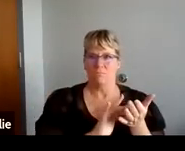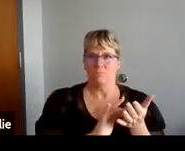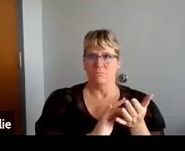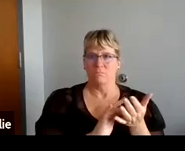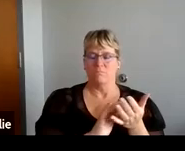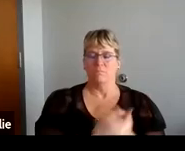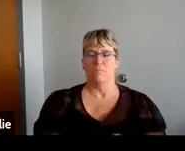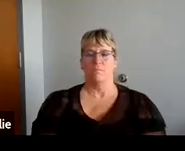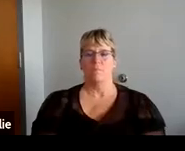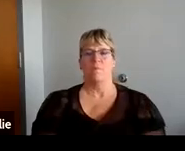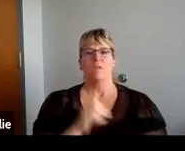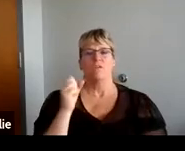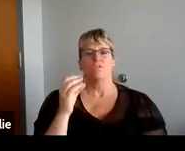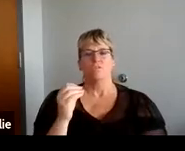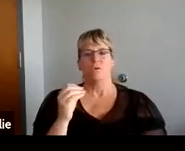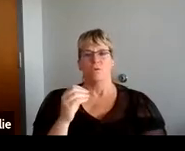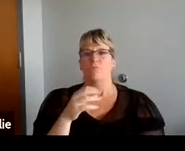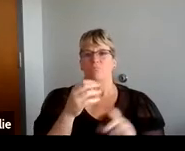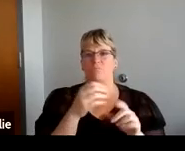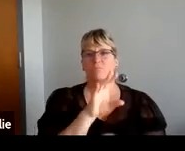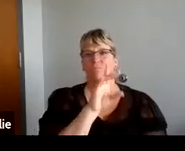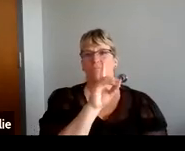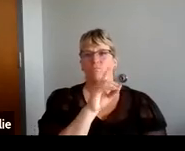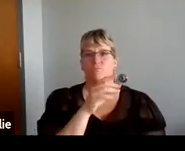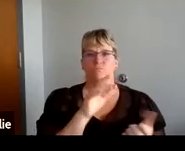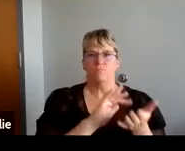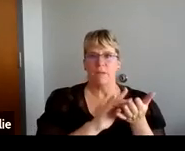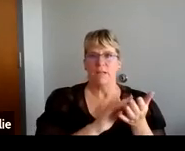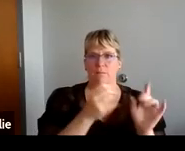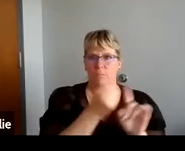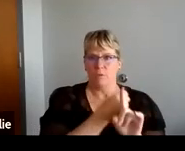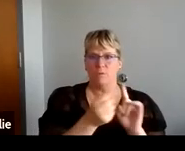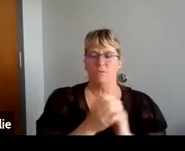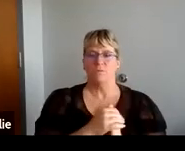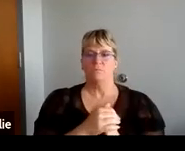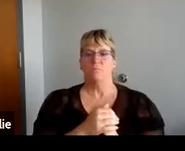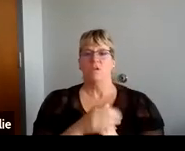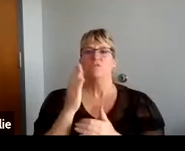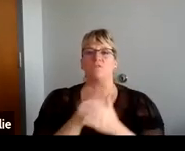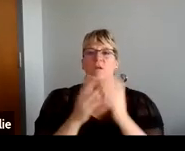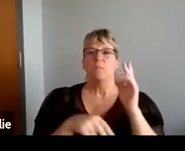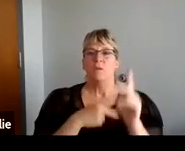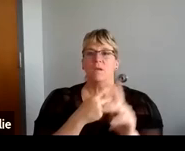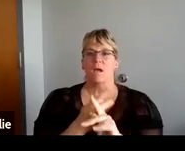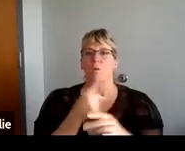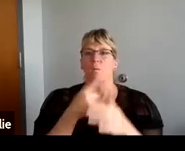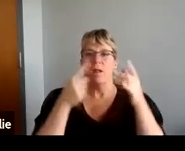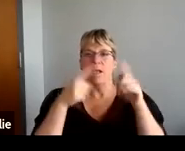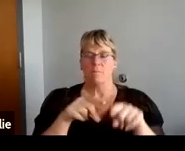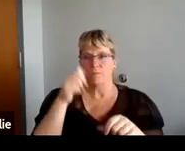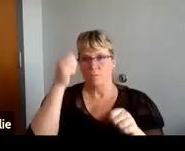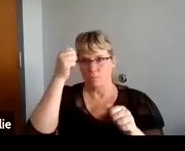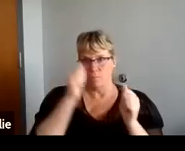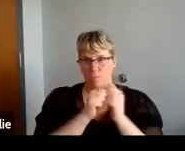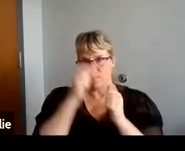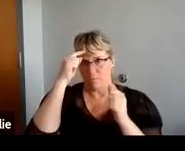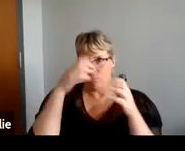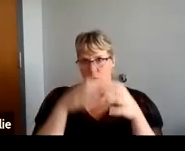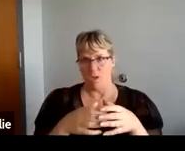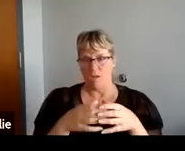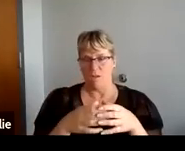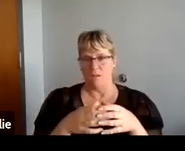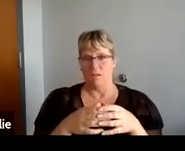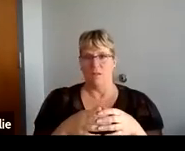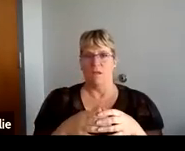let's look at a couple of different substances of abuse and what happens in the brain and how different